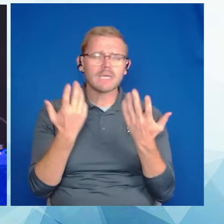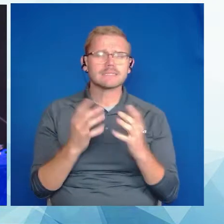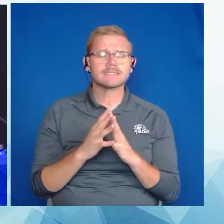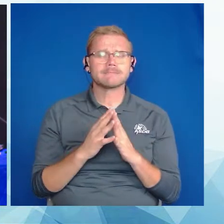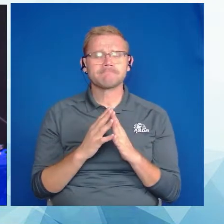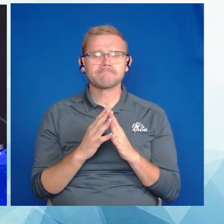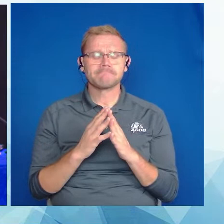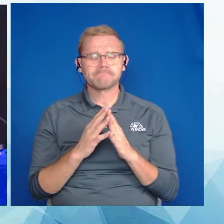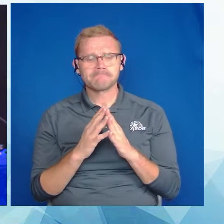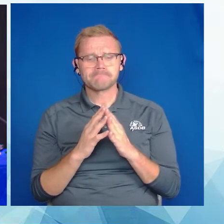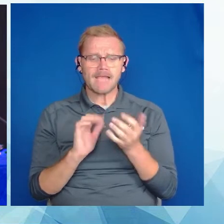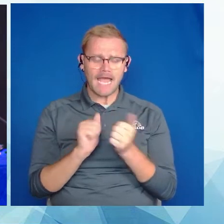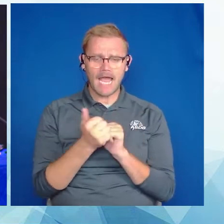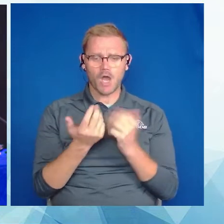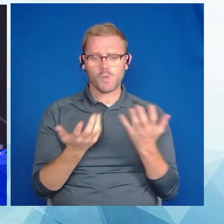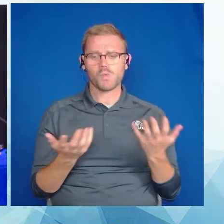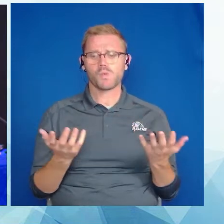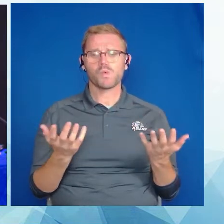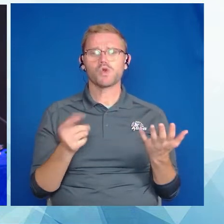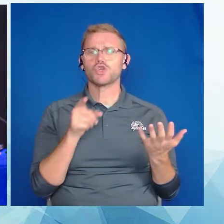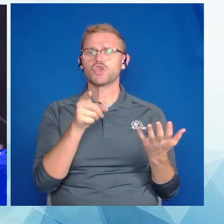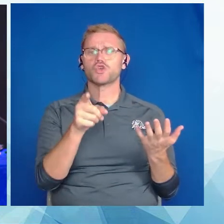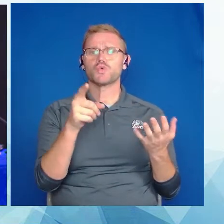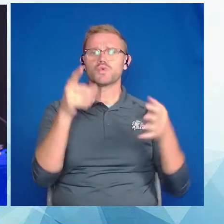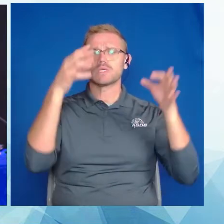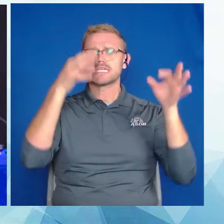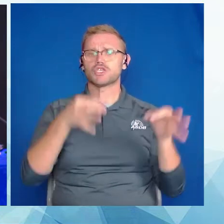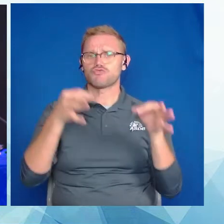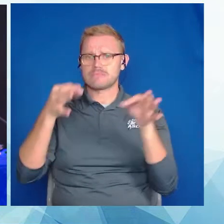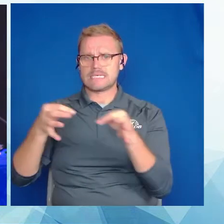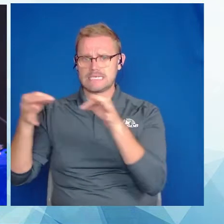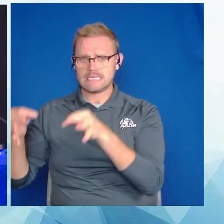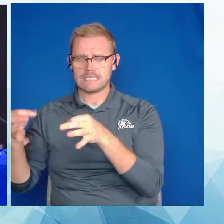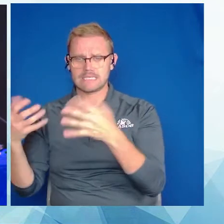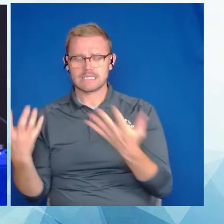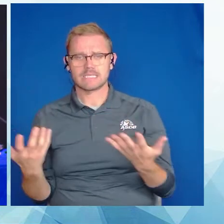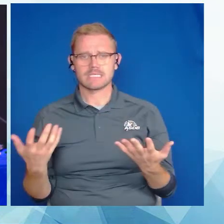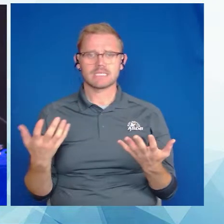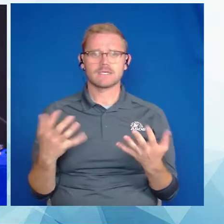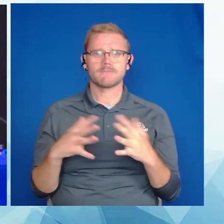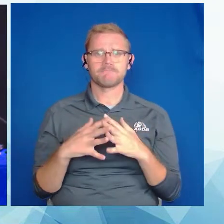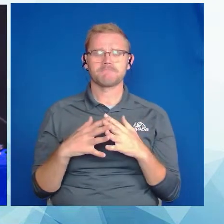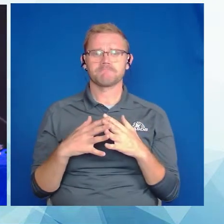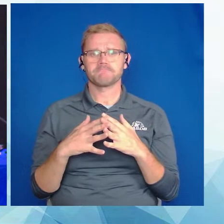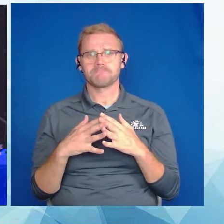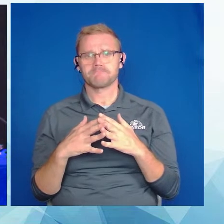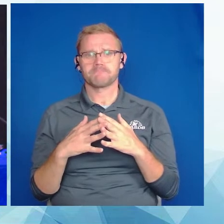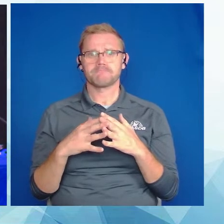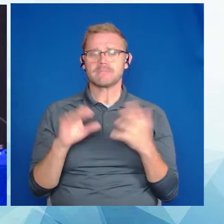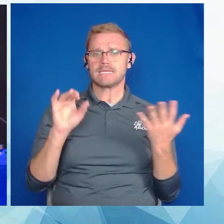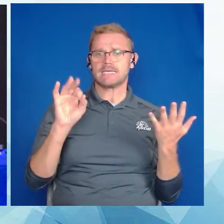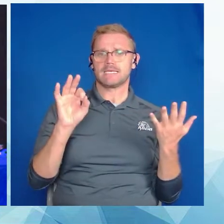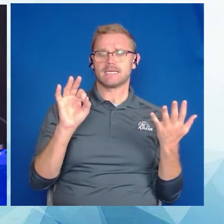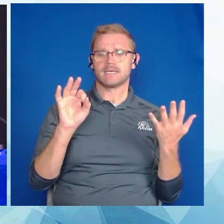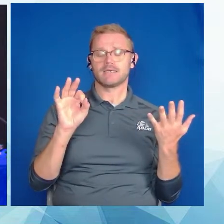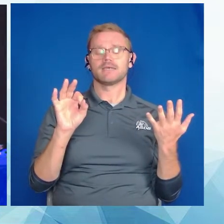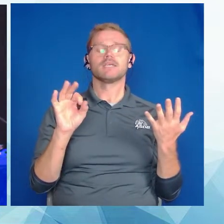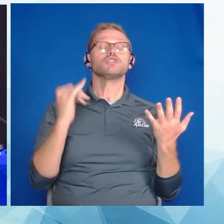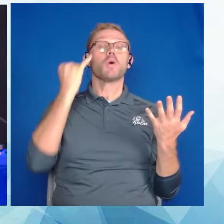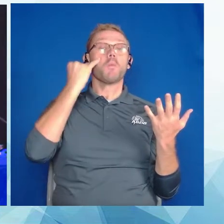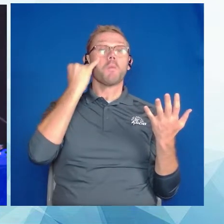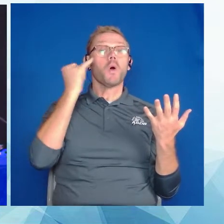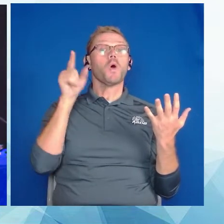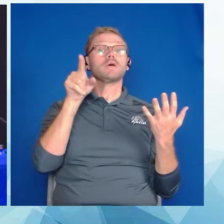how are you determining whether or not, so if we